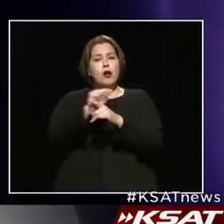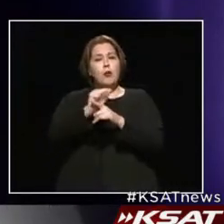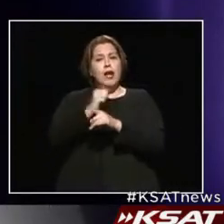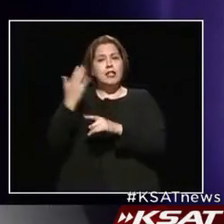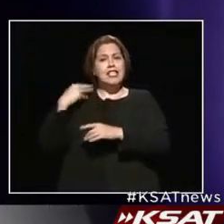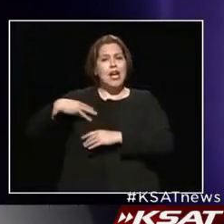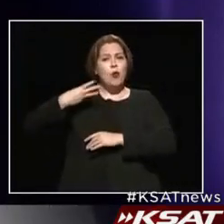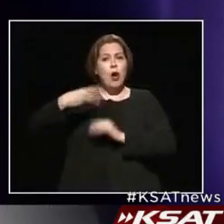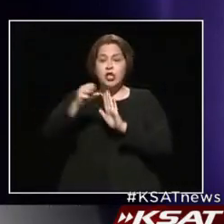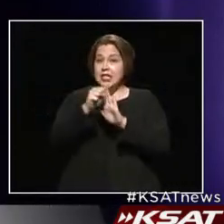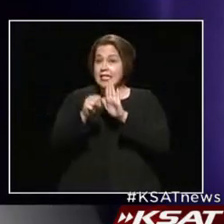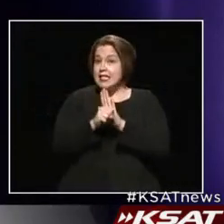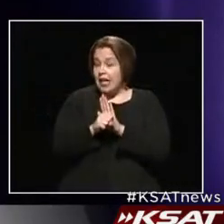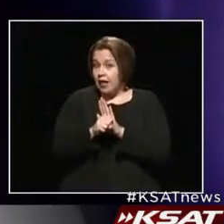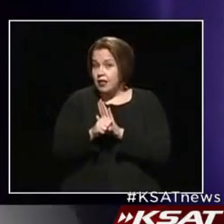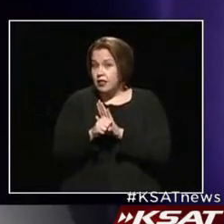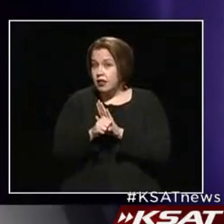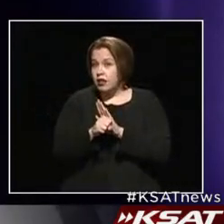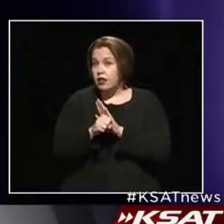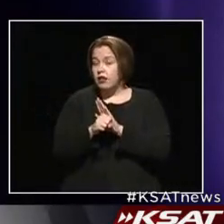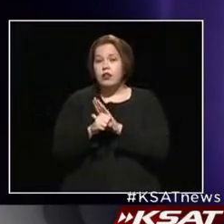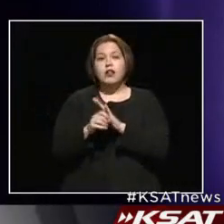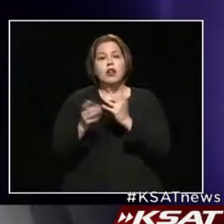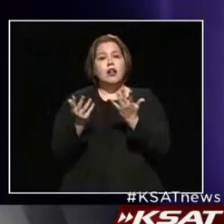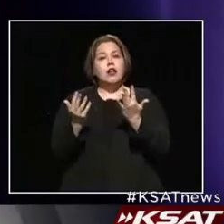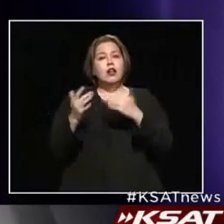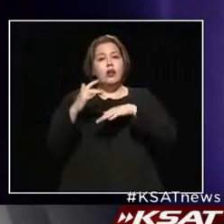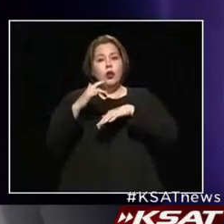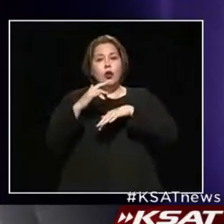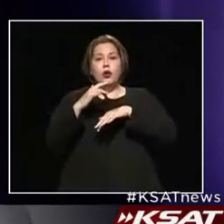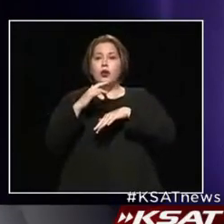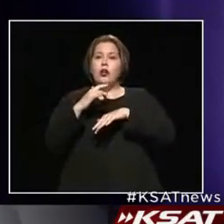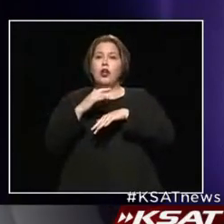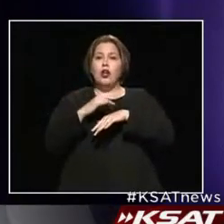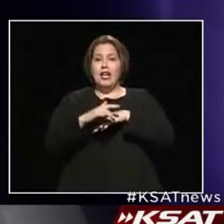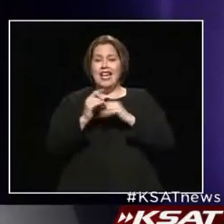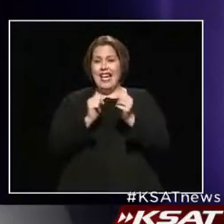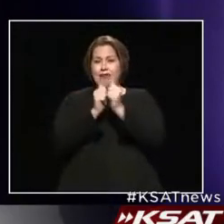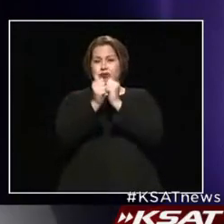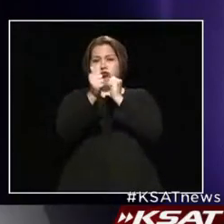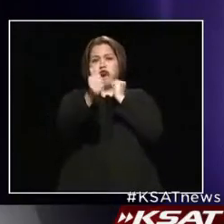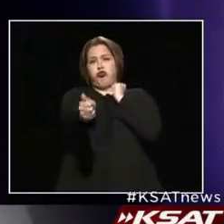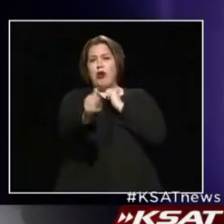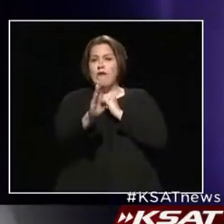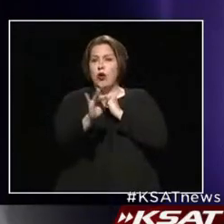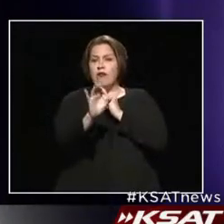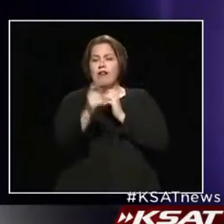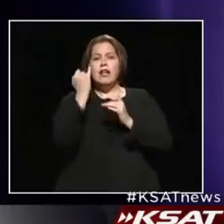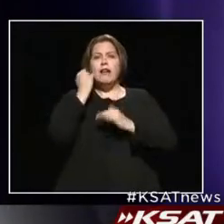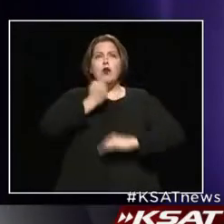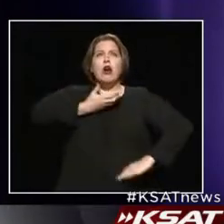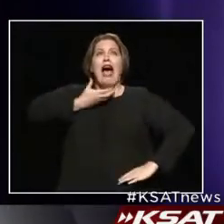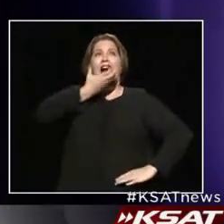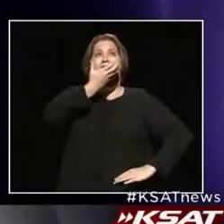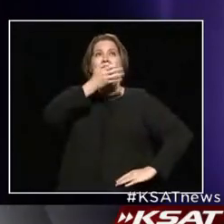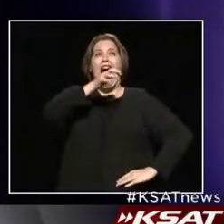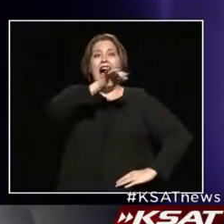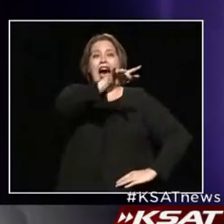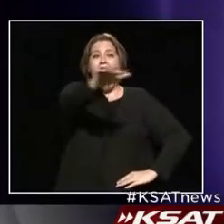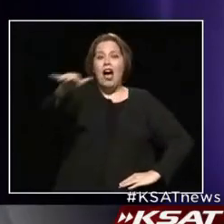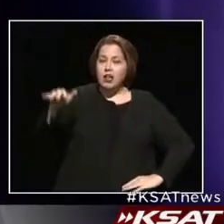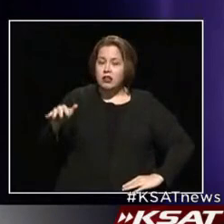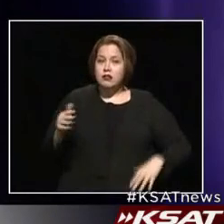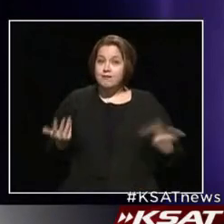Washington State early on, that that it traveled as far as 45 feet when you're out singing. So keep these things